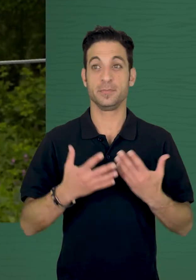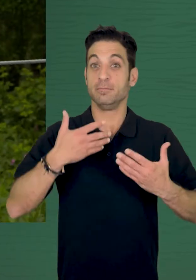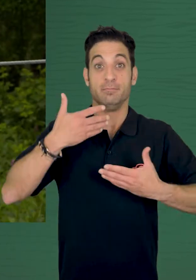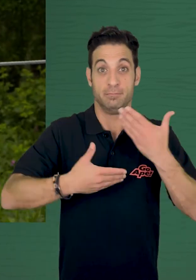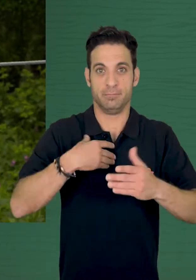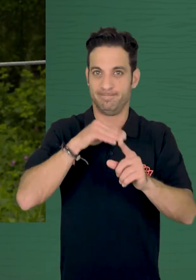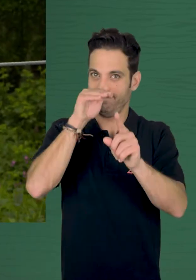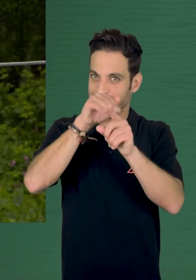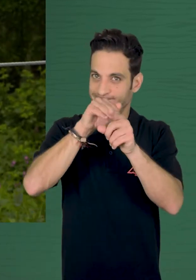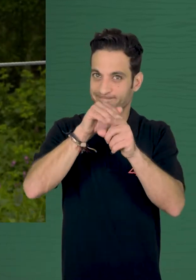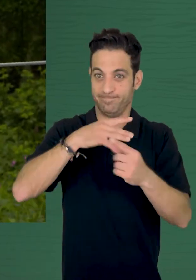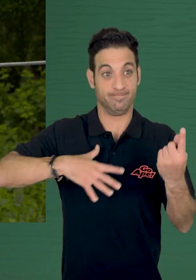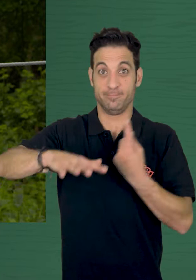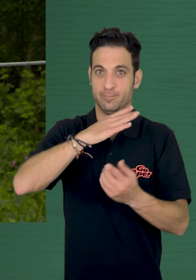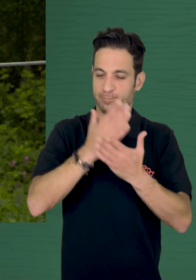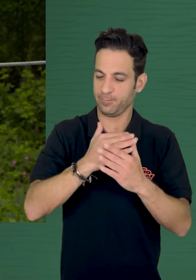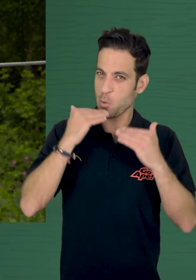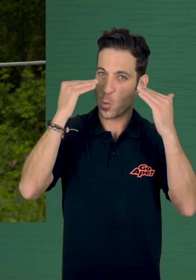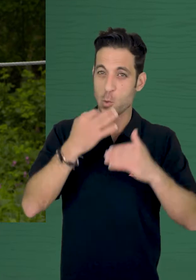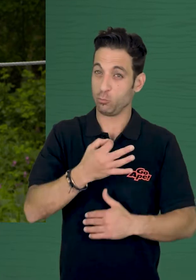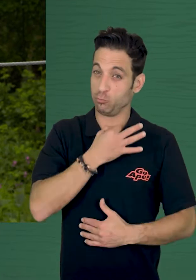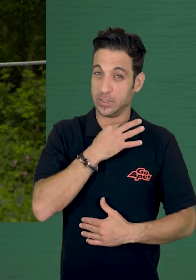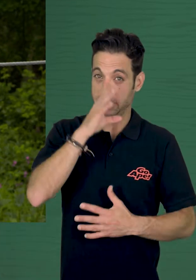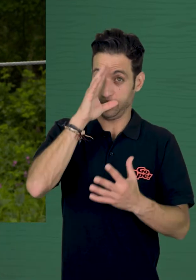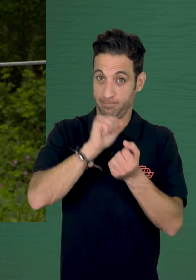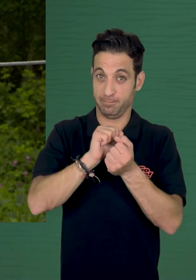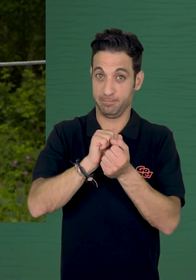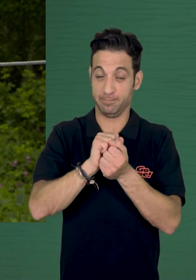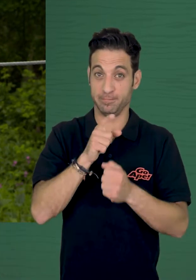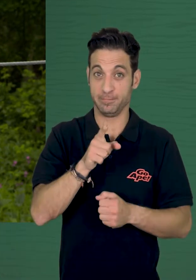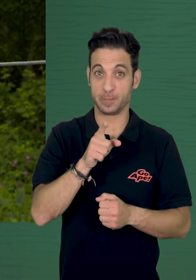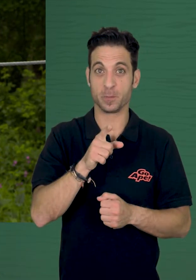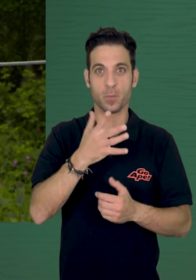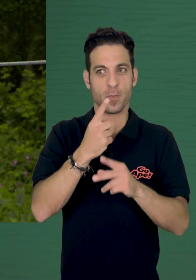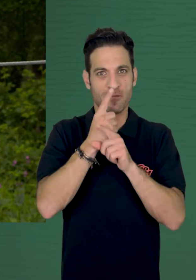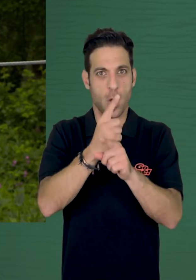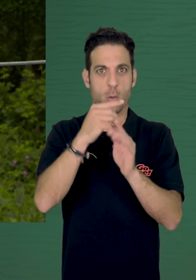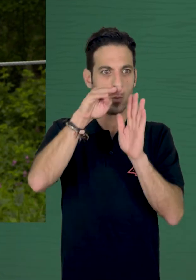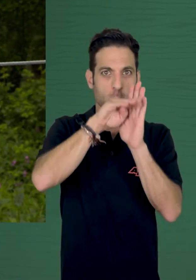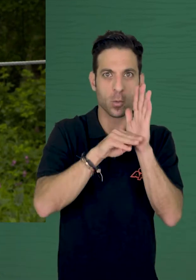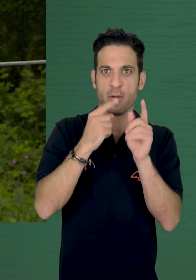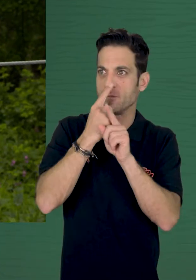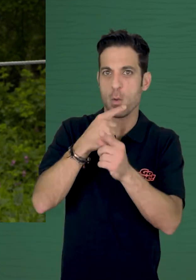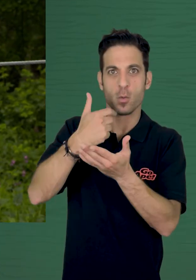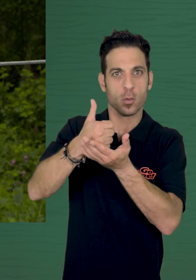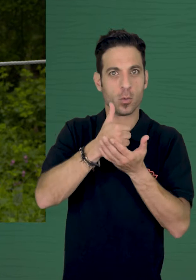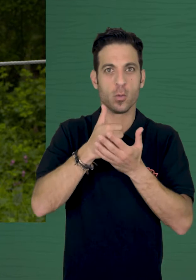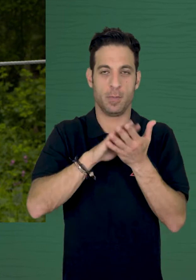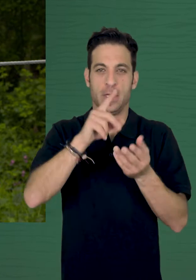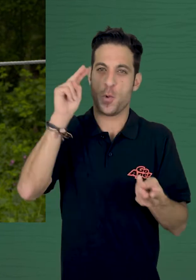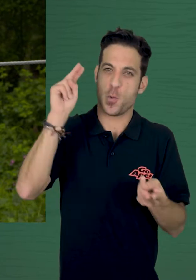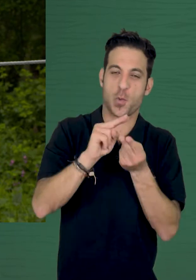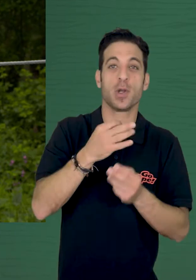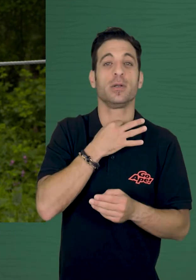Before we go any further, I must remind you, you are about to take part in a high-risk activity. So by following the safety rules and advice, you will